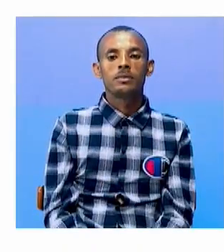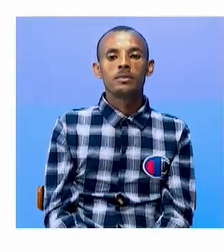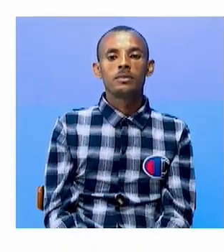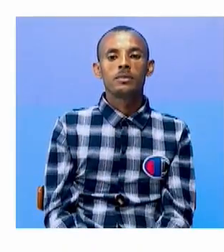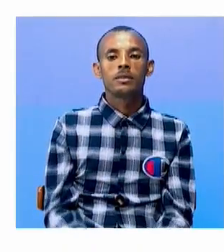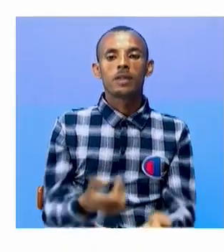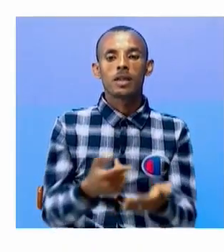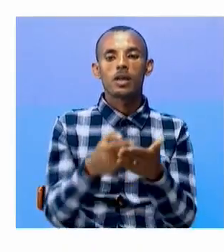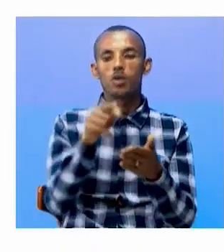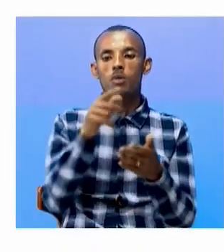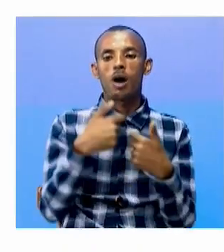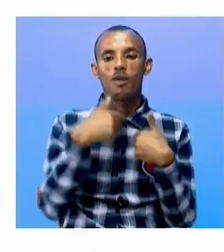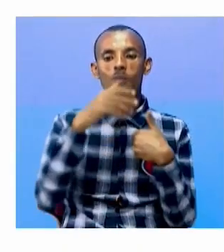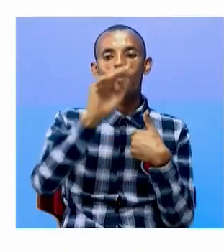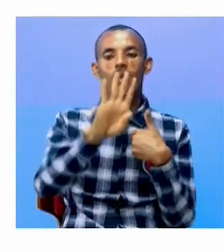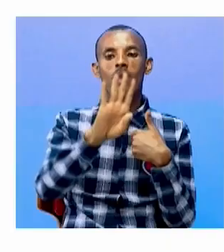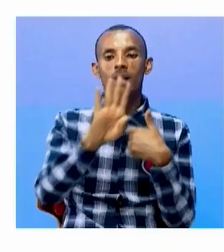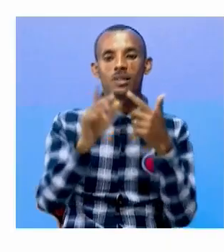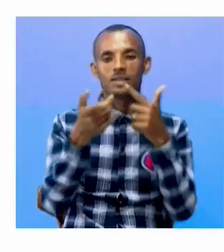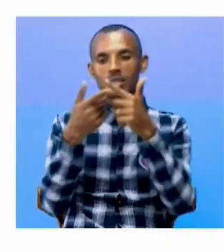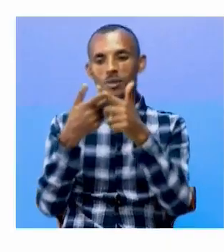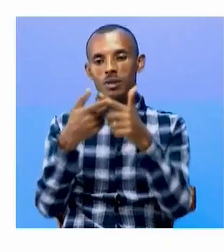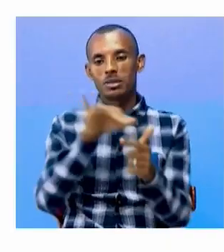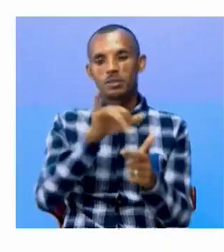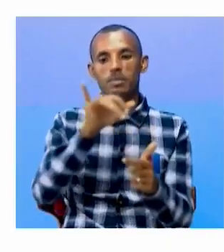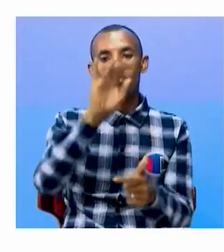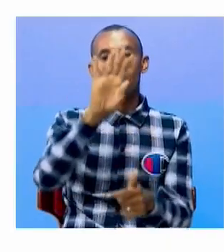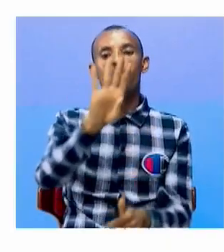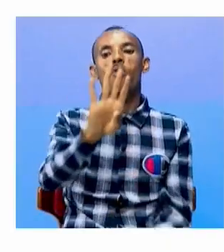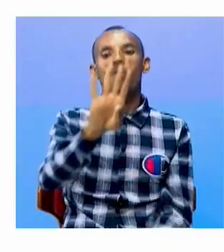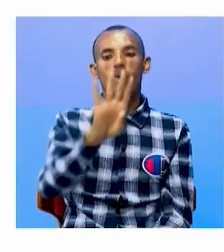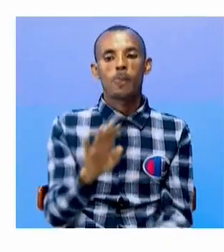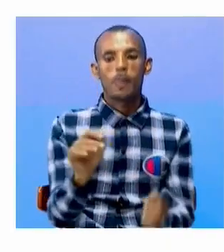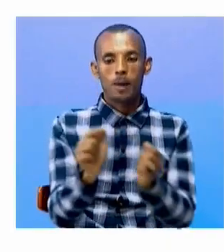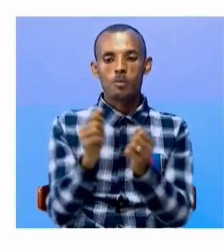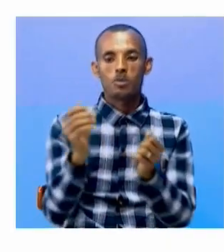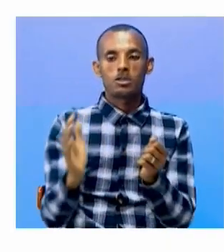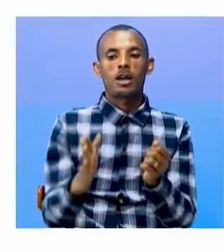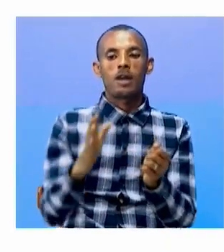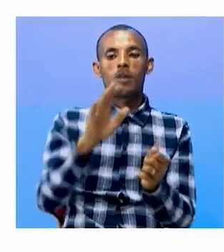Here you have 4. Again, 4 on both sides is balanced.